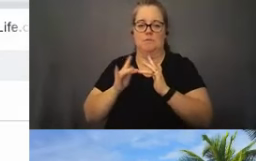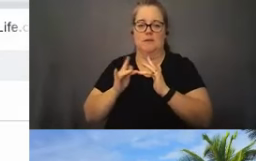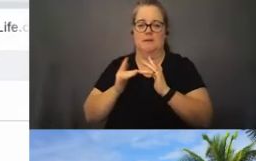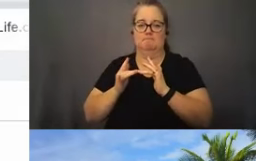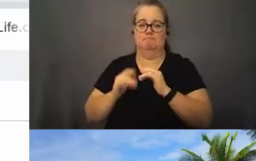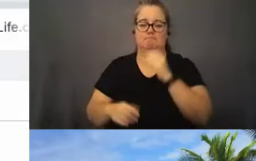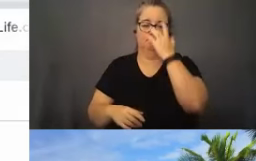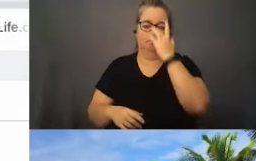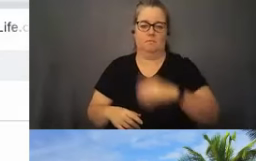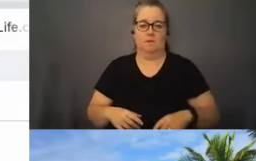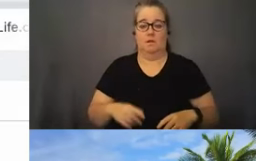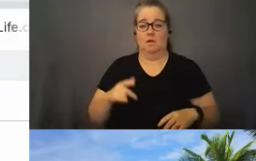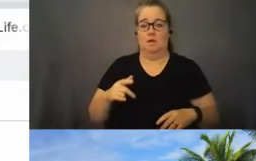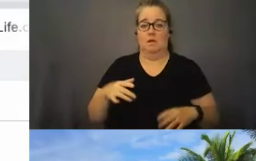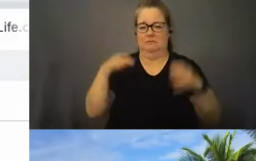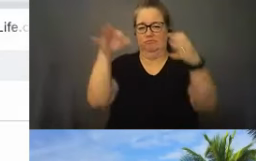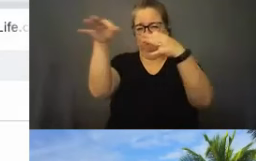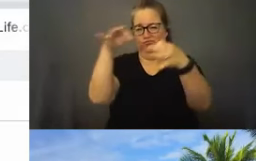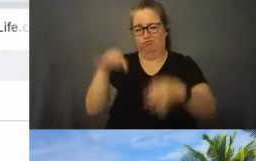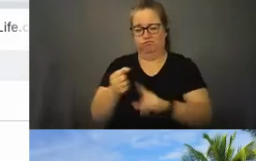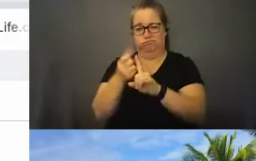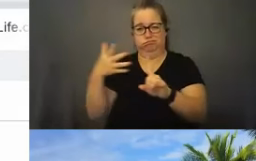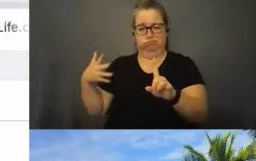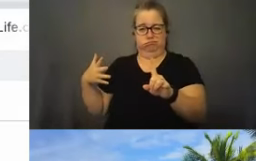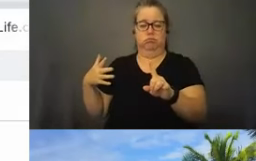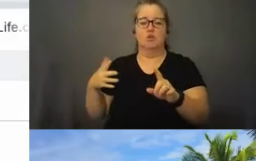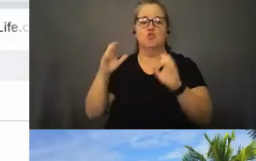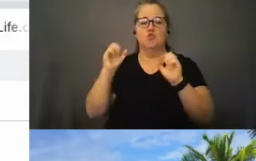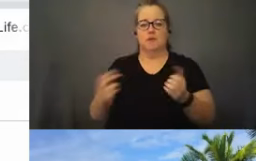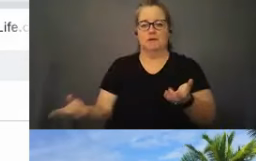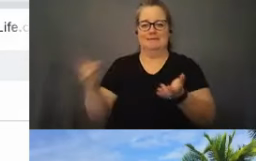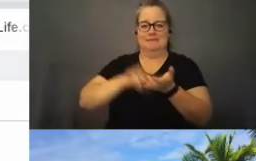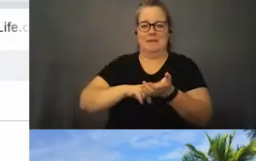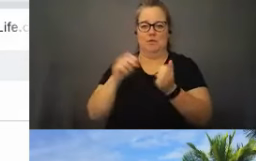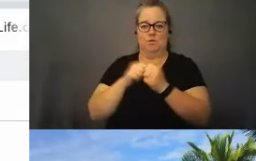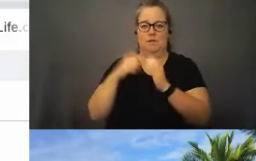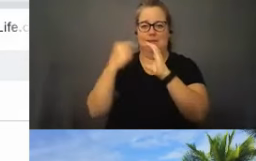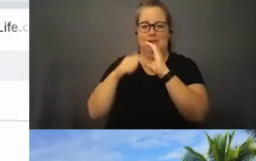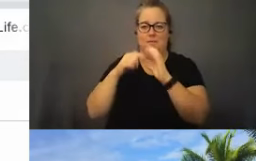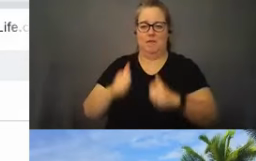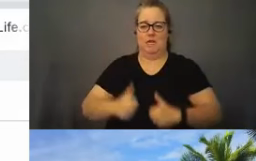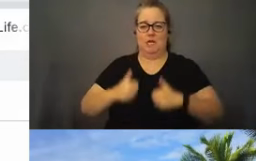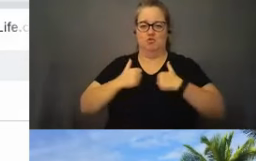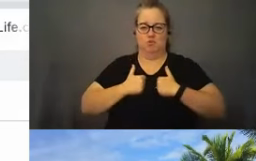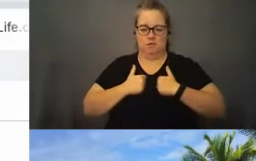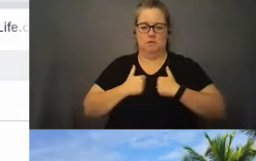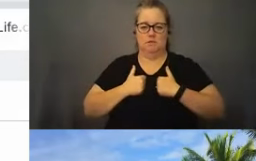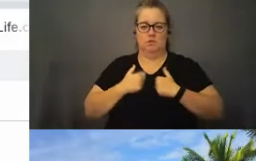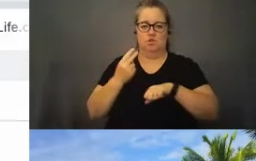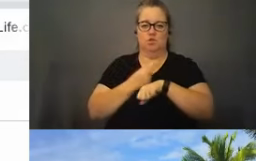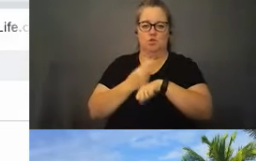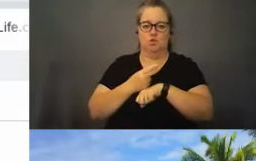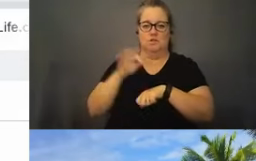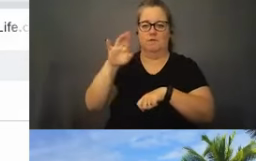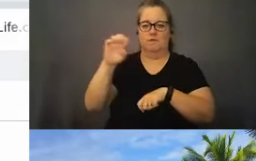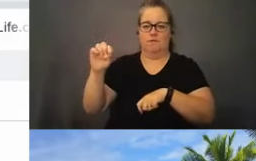So the directions are here. You can sign in just with an email address, use this free code. You